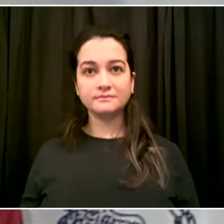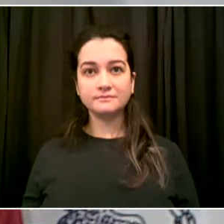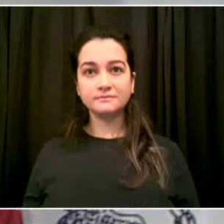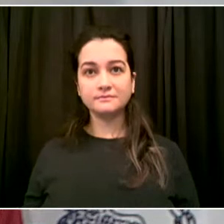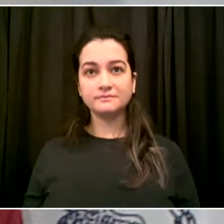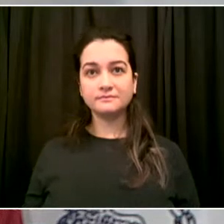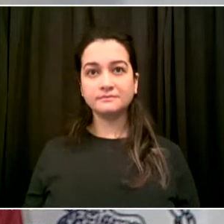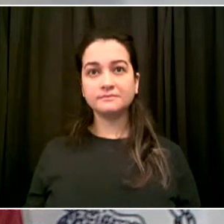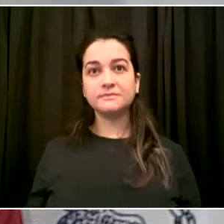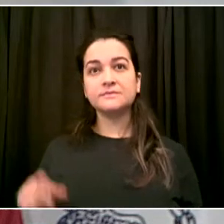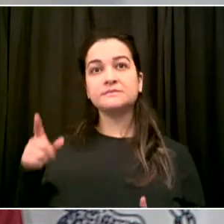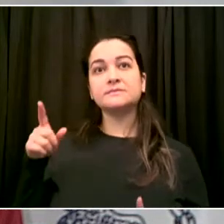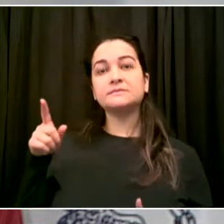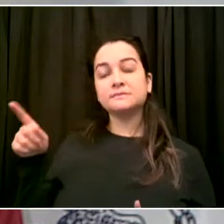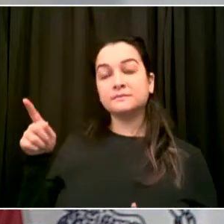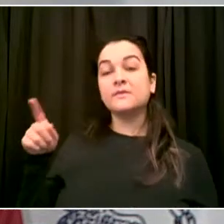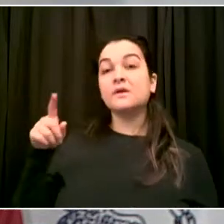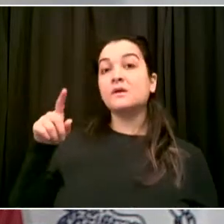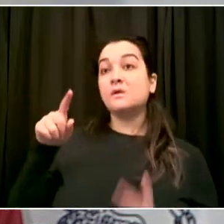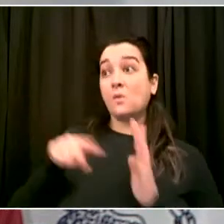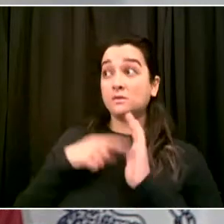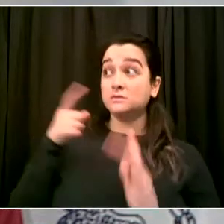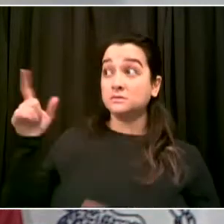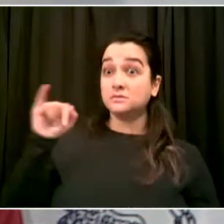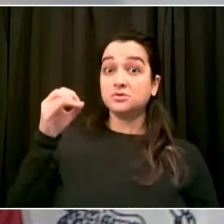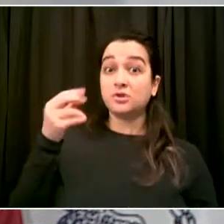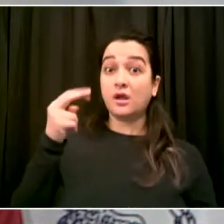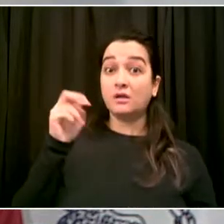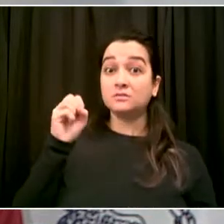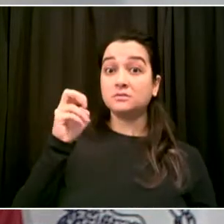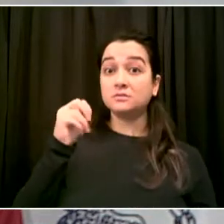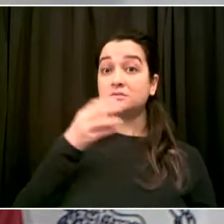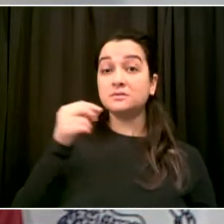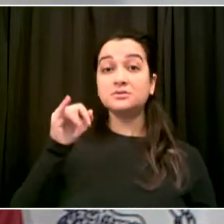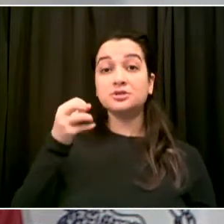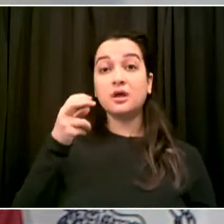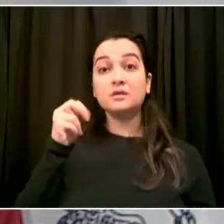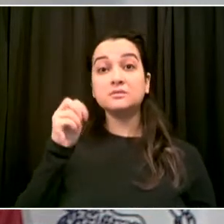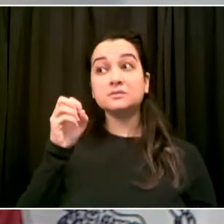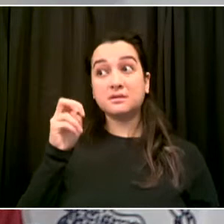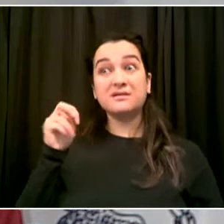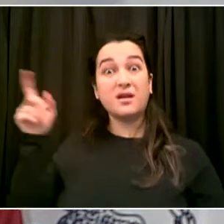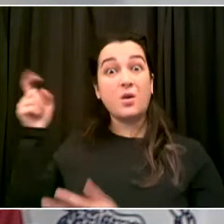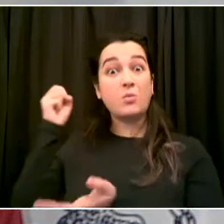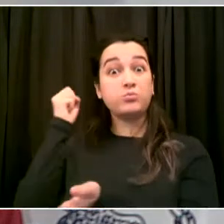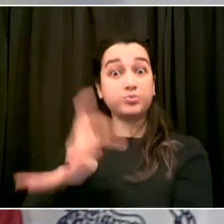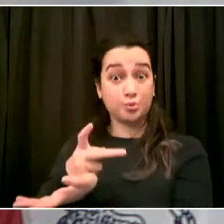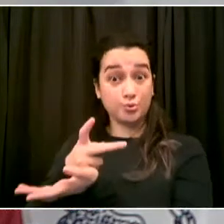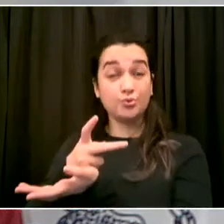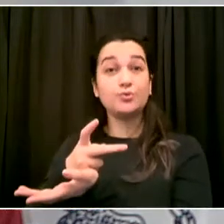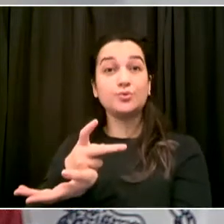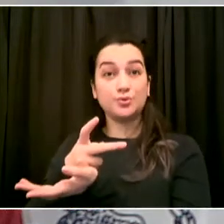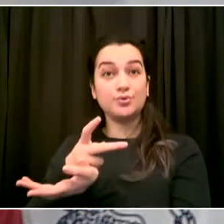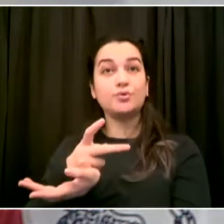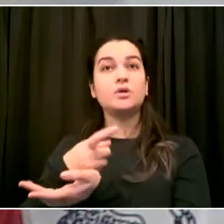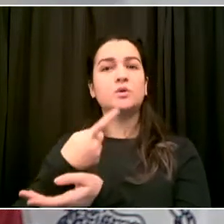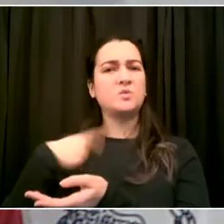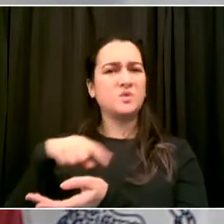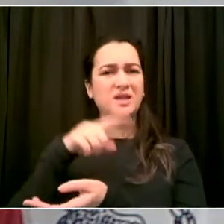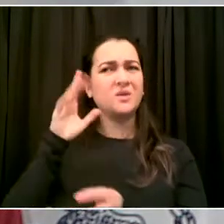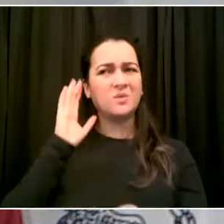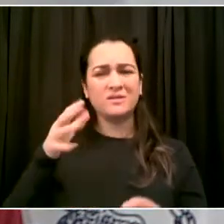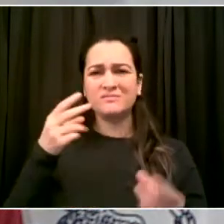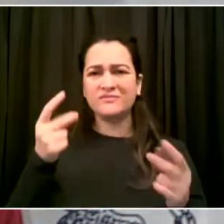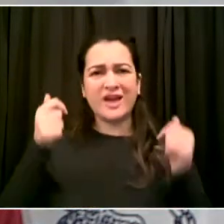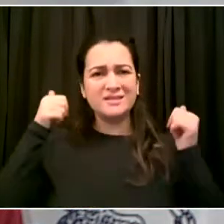reach home health aides who have such a profound impact on the health and well-being of homebound seniors. The aides need to be